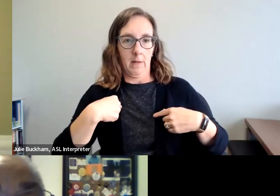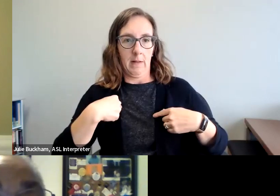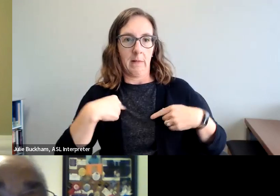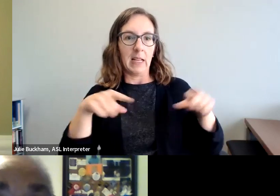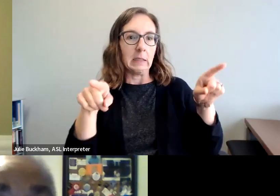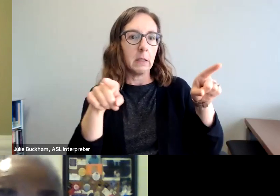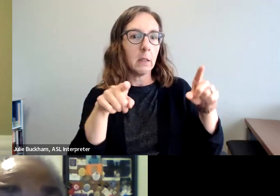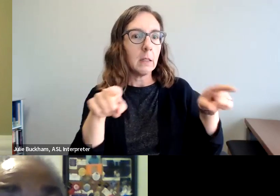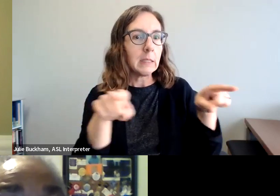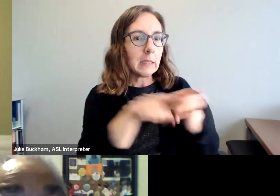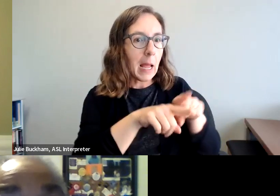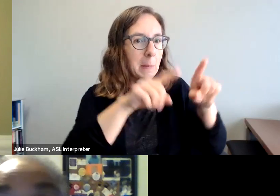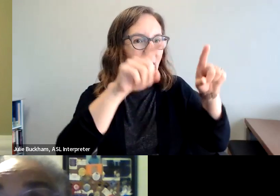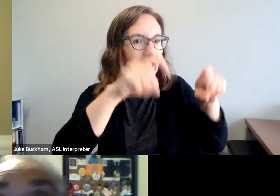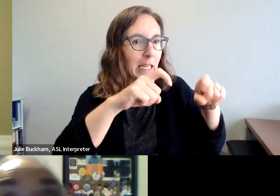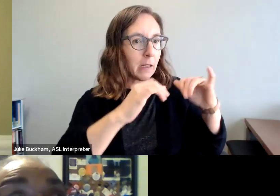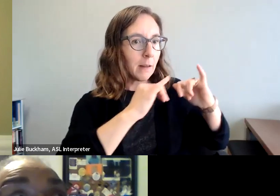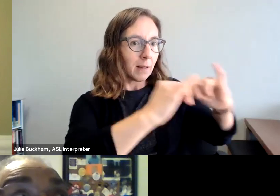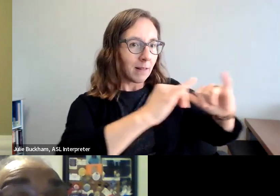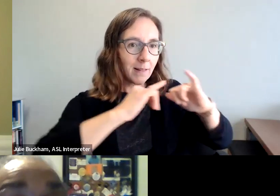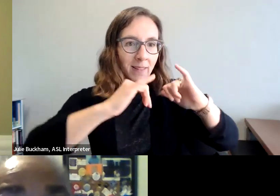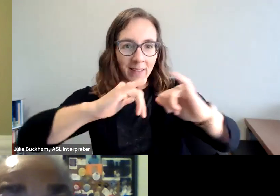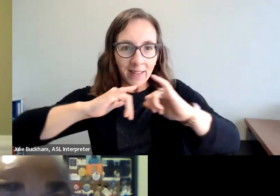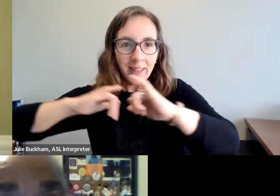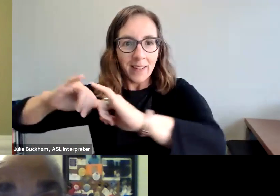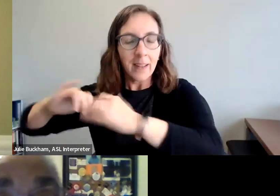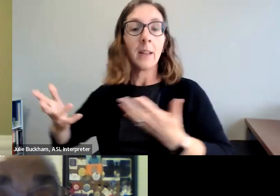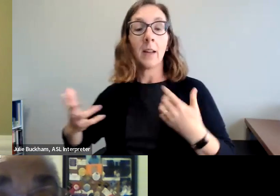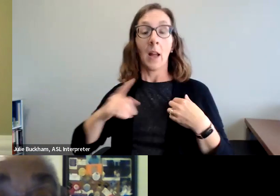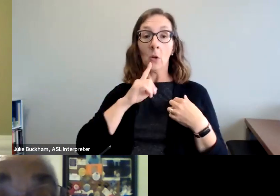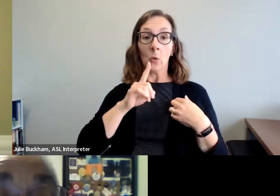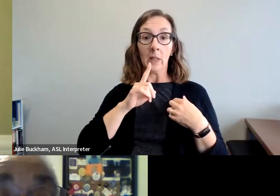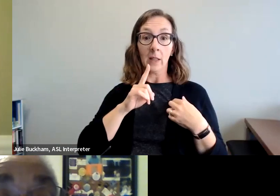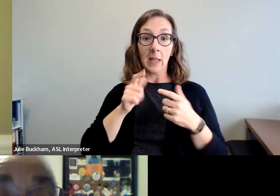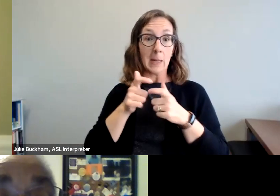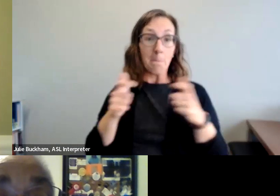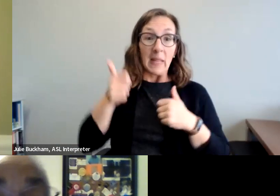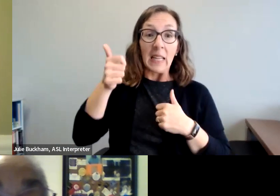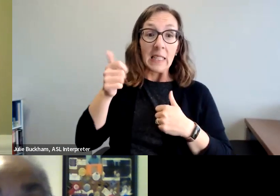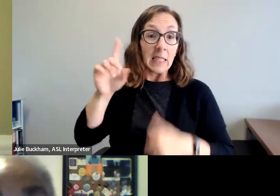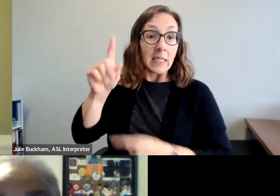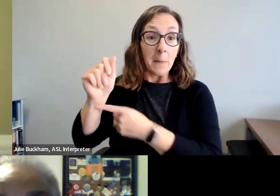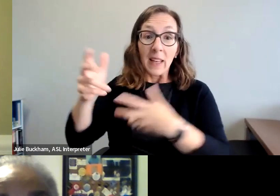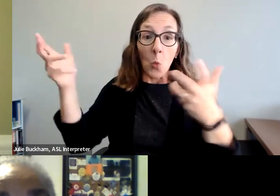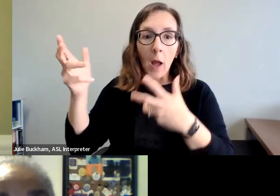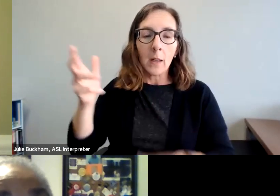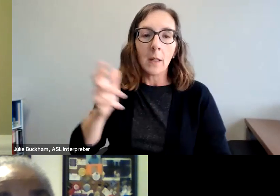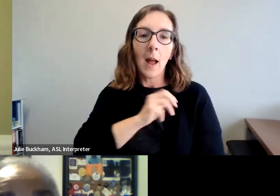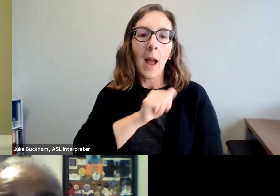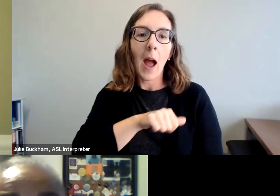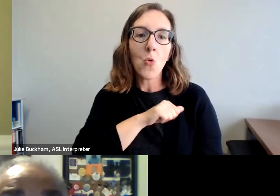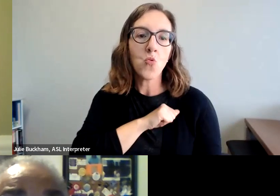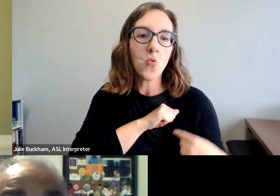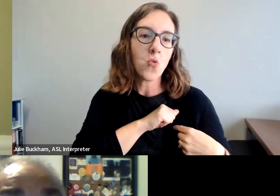do. And the biggest problem, of course, is what we always say, attitude is the biggest disability. And all